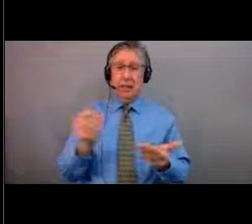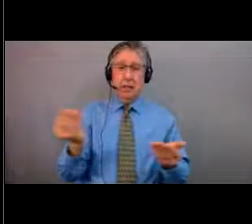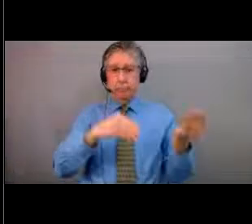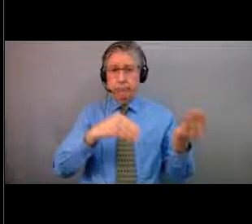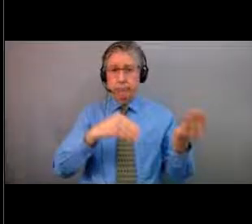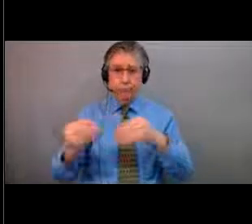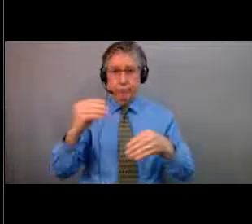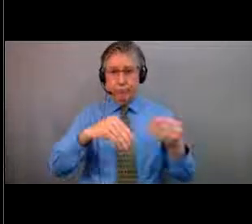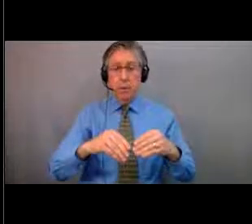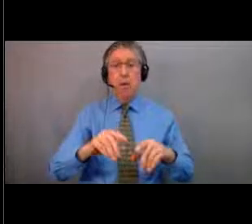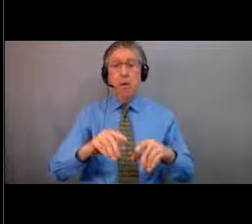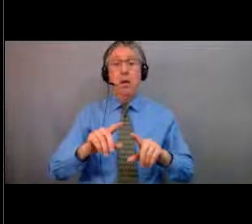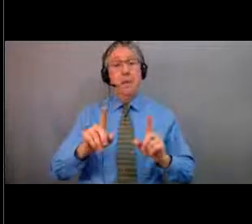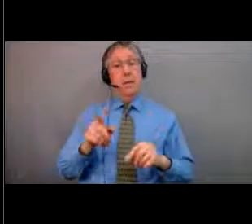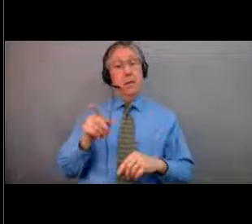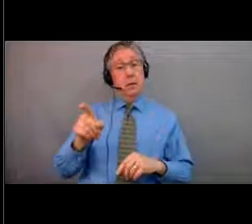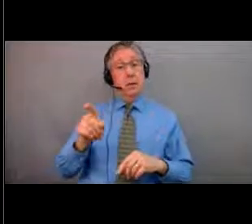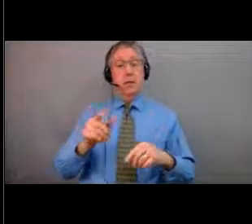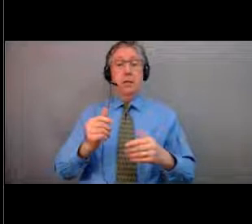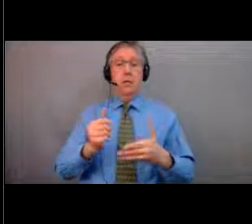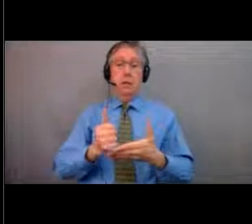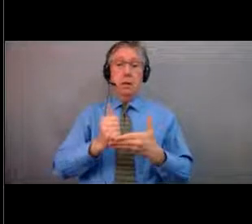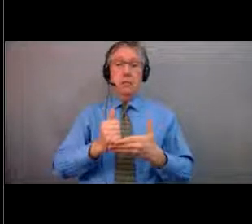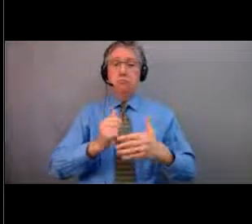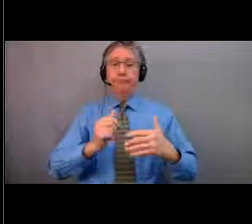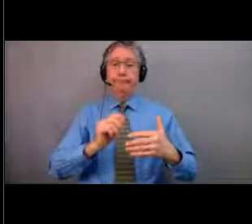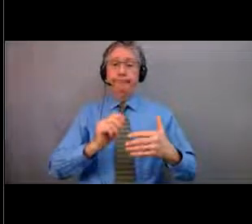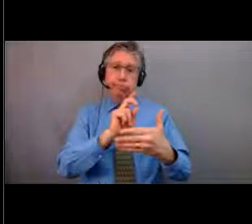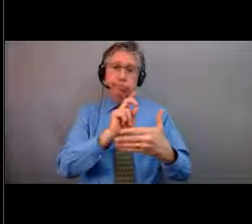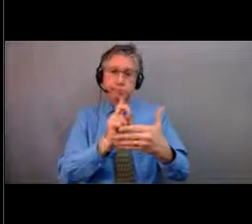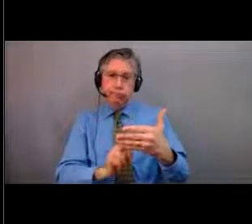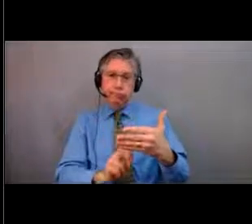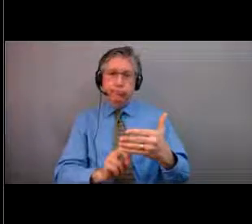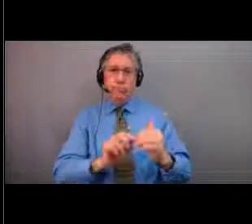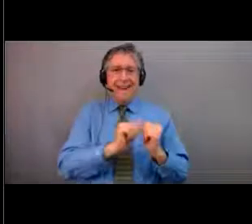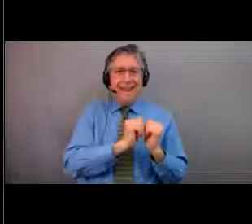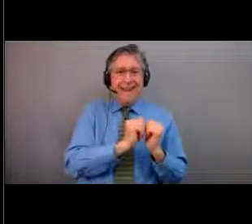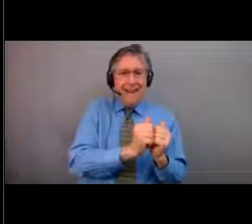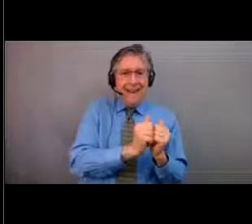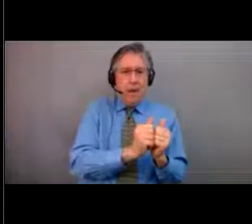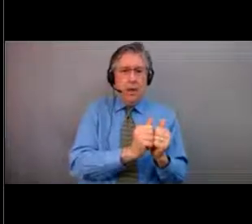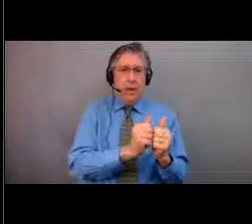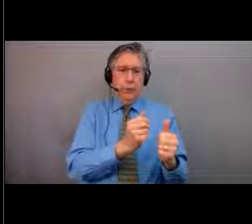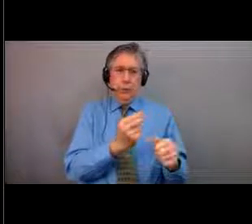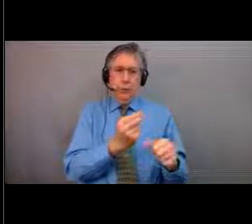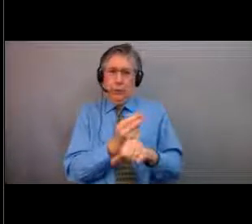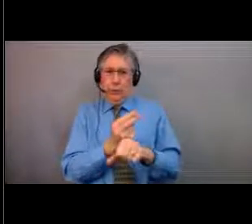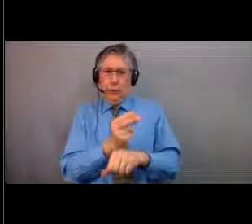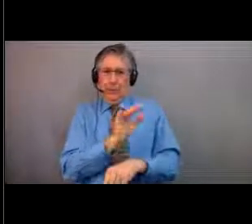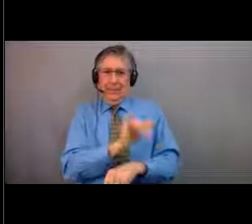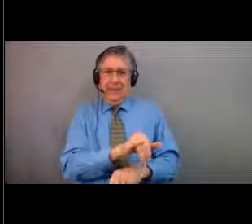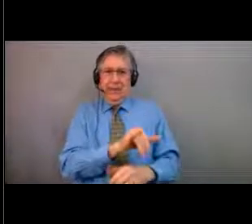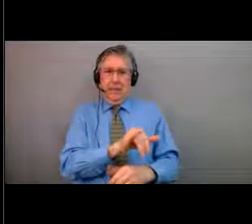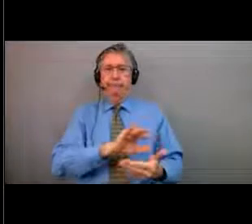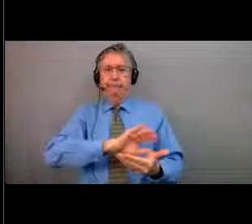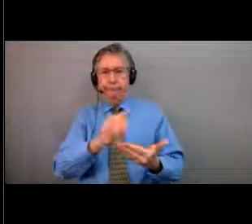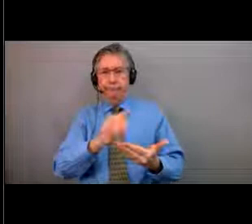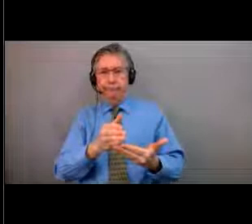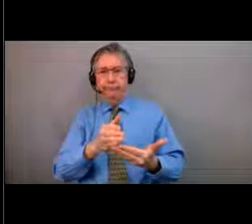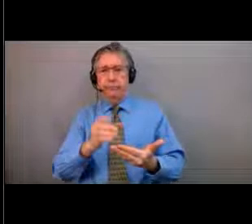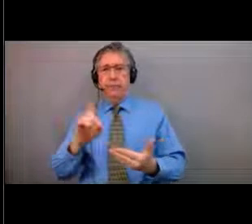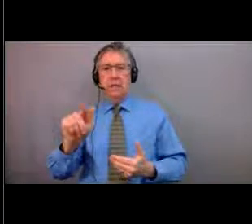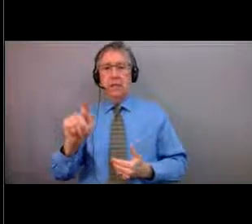helped design all the methods that we used to do the synthesis. And some of the initial work on the